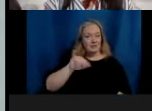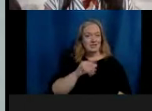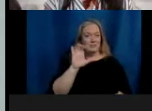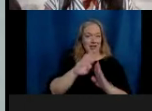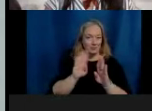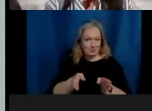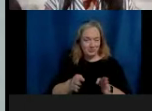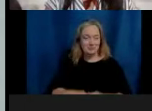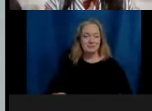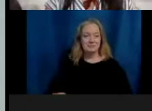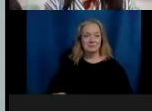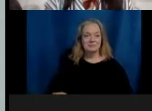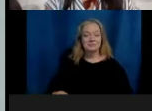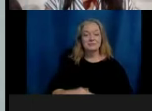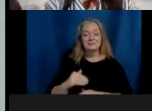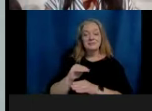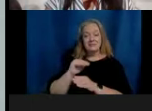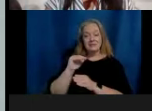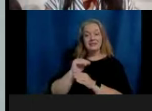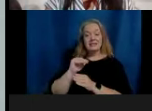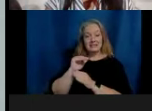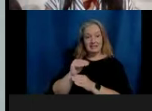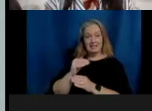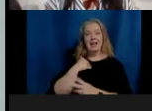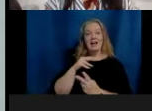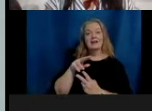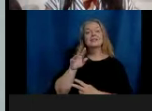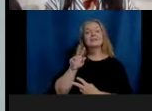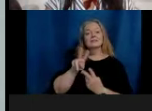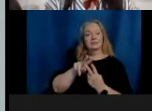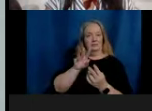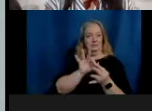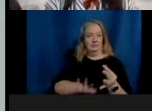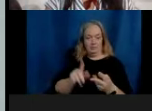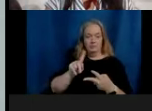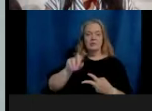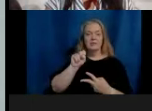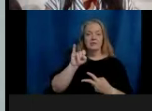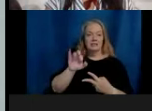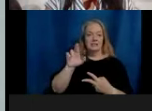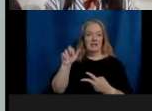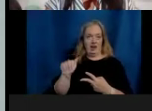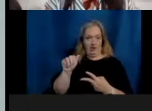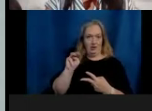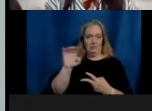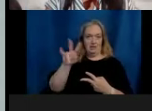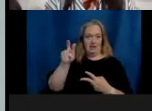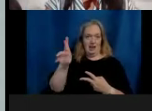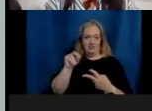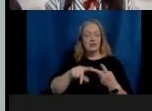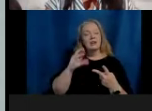House. And tonight we have Sierra McIver and Lavona Andrews, who will be providing